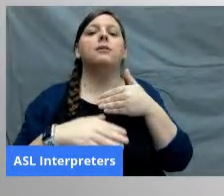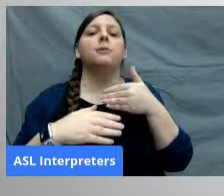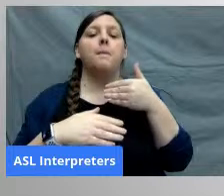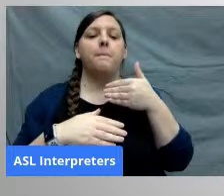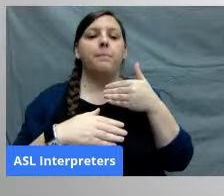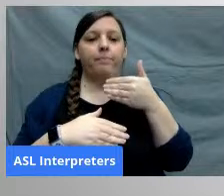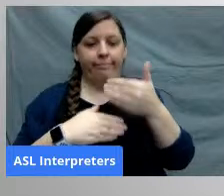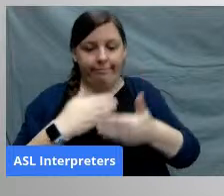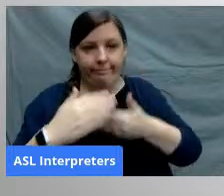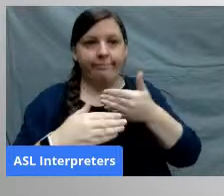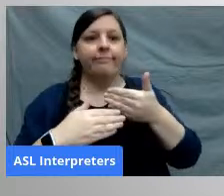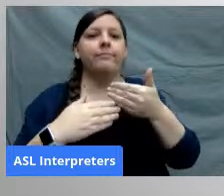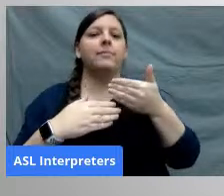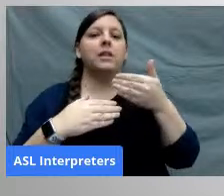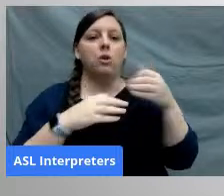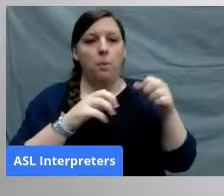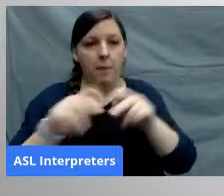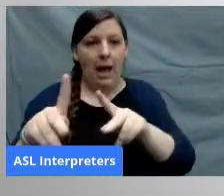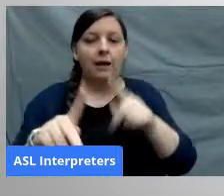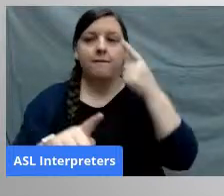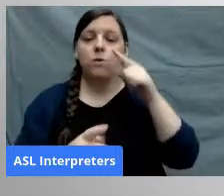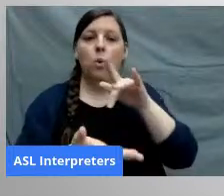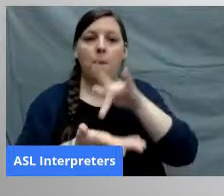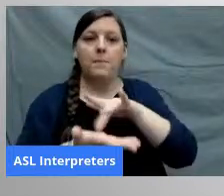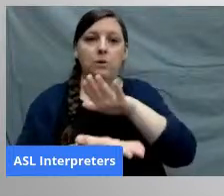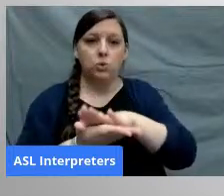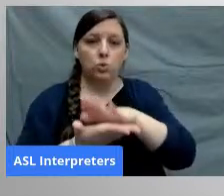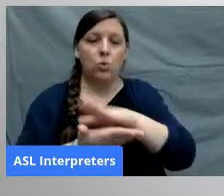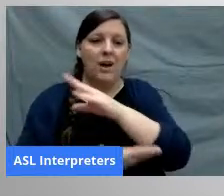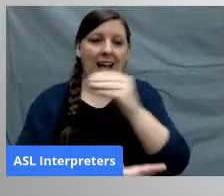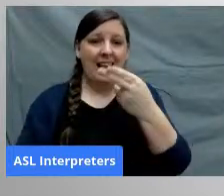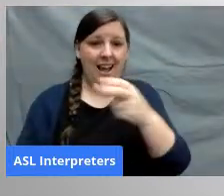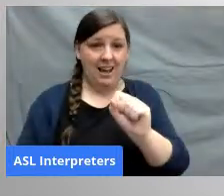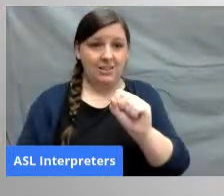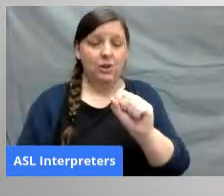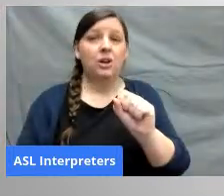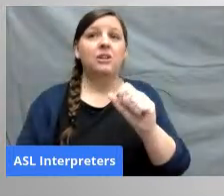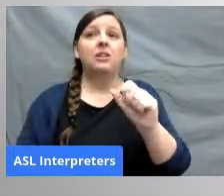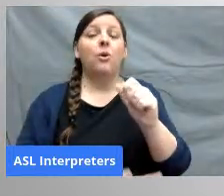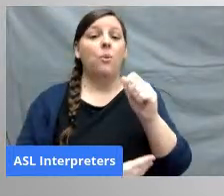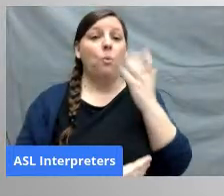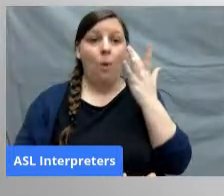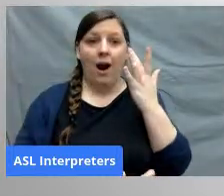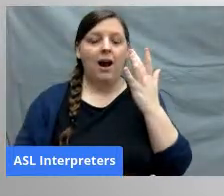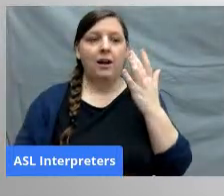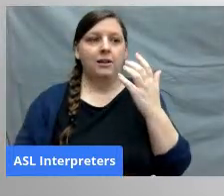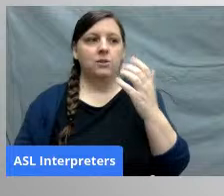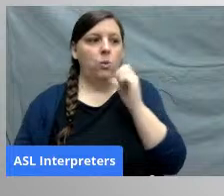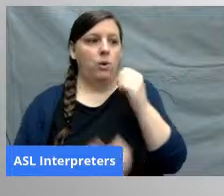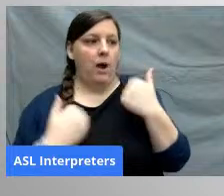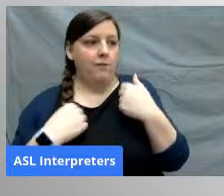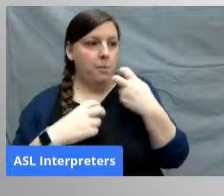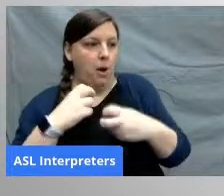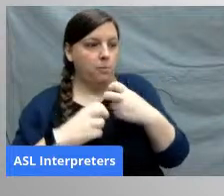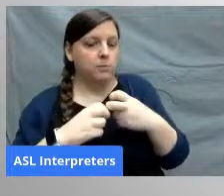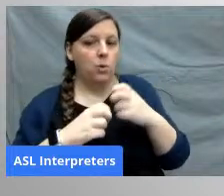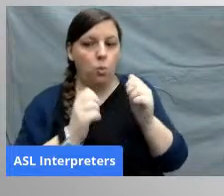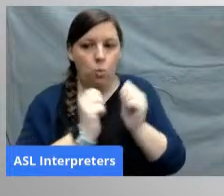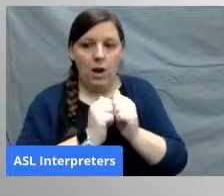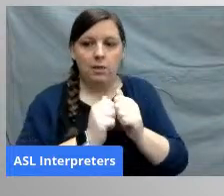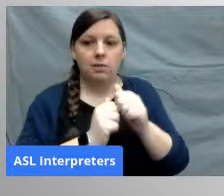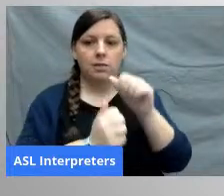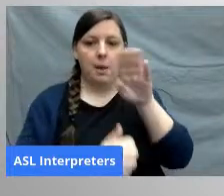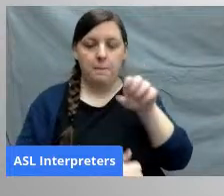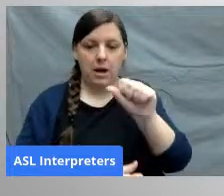our high school, so we don't have these instances where a bus doesn't show up, or we're trying